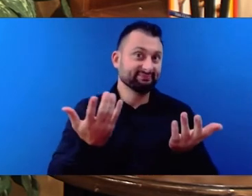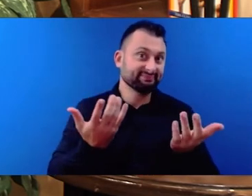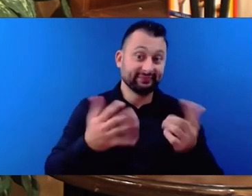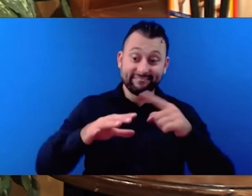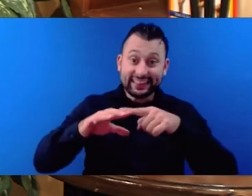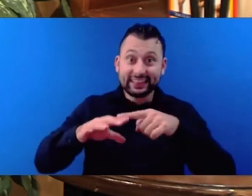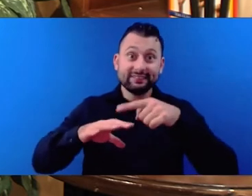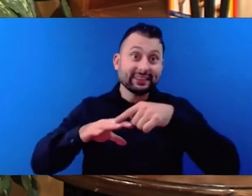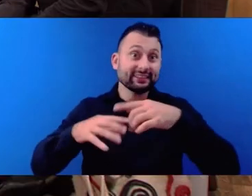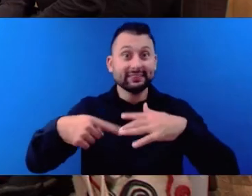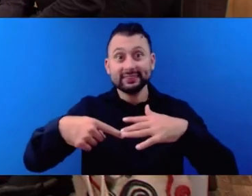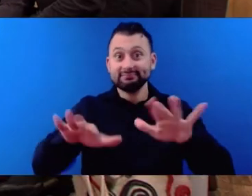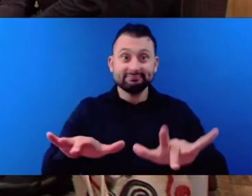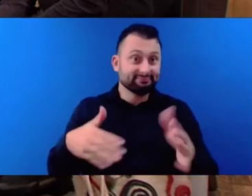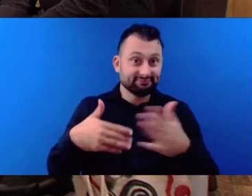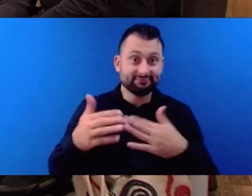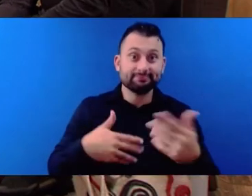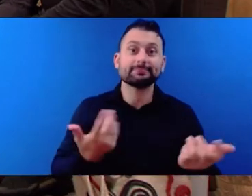well.